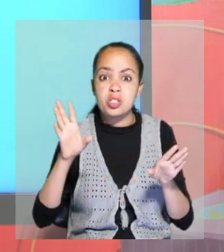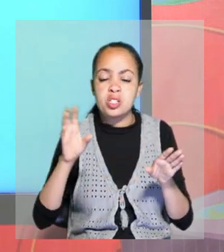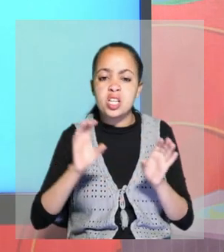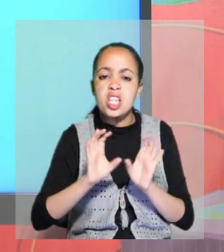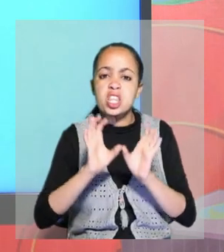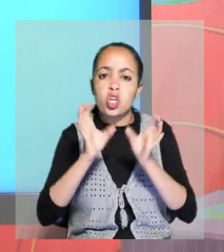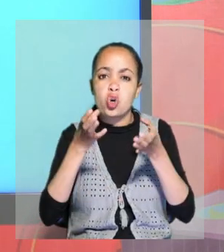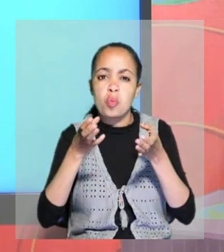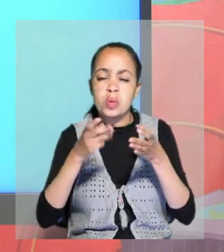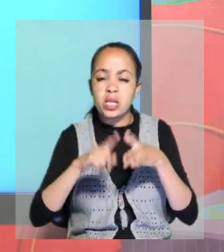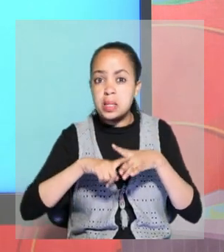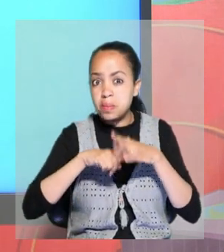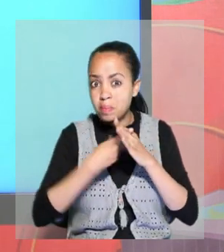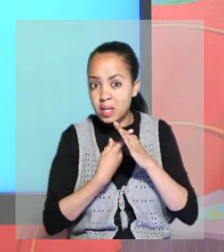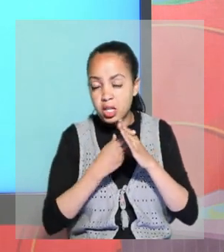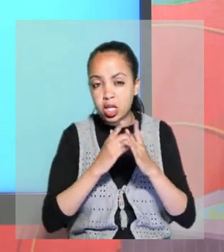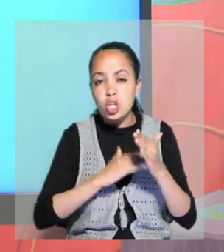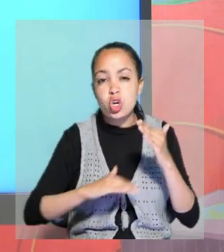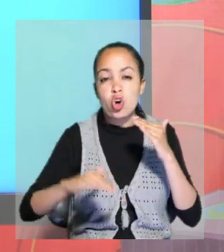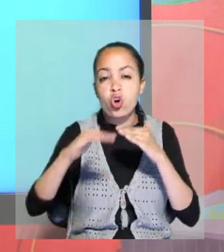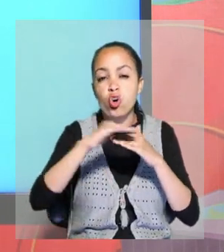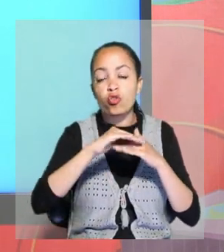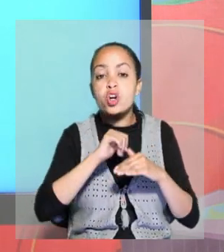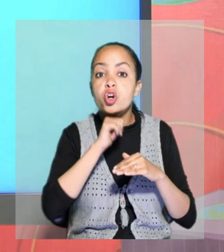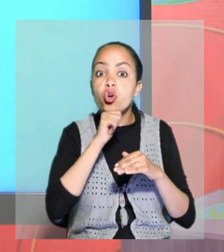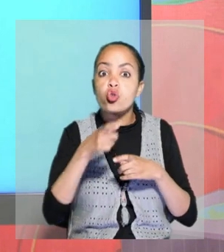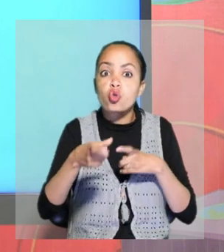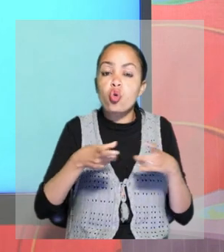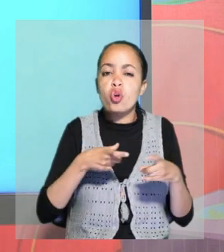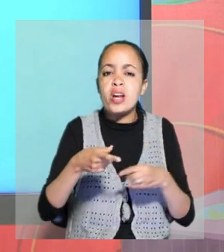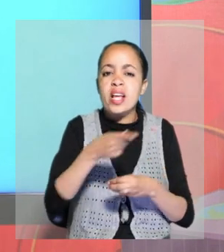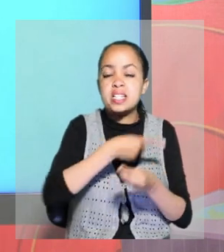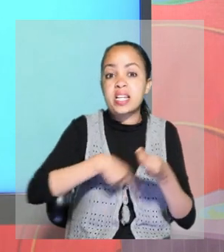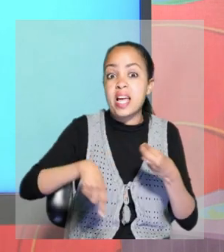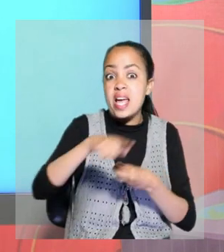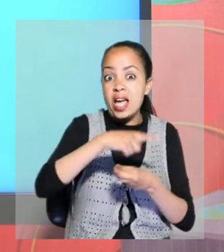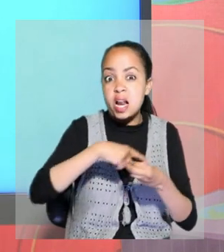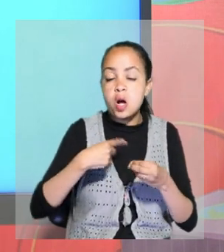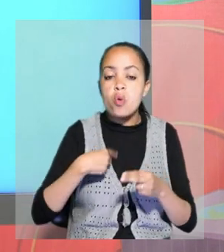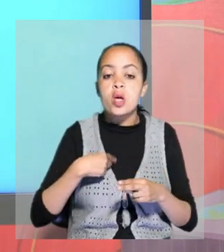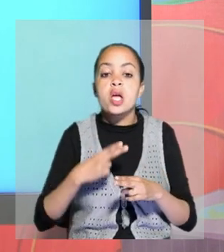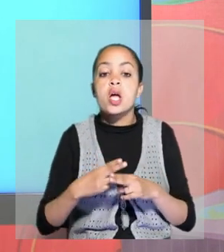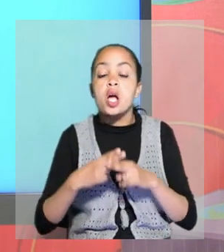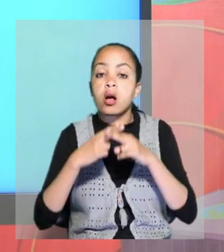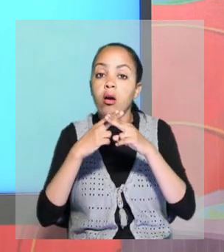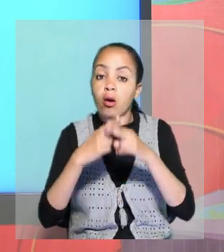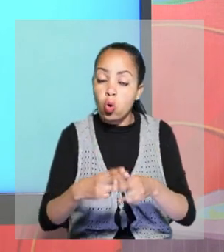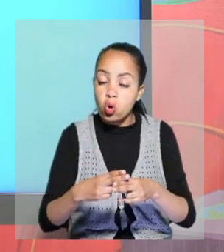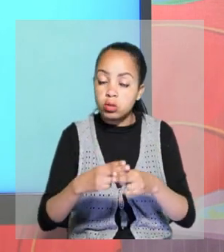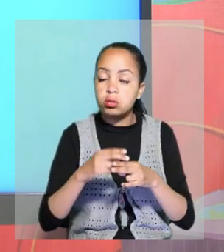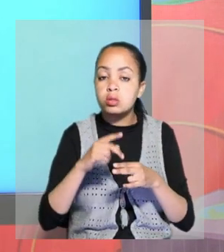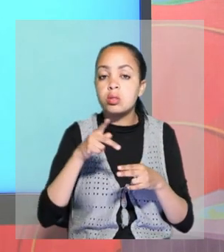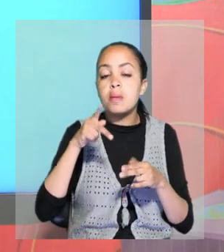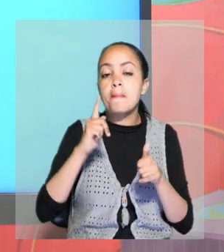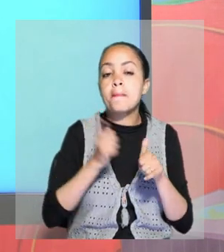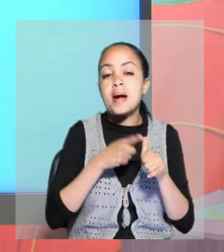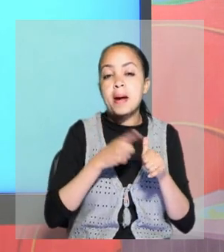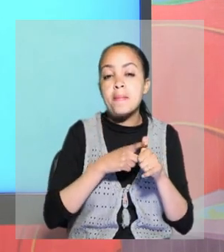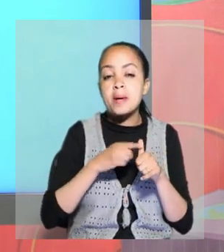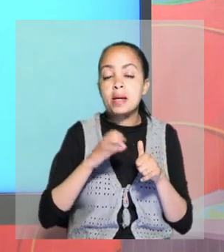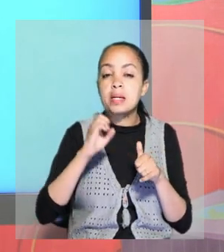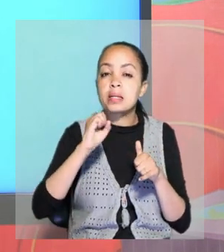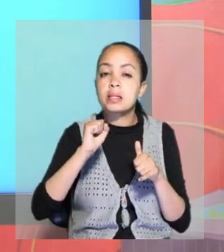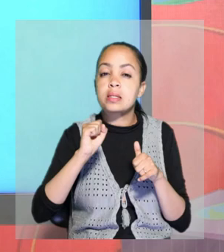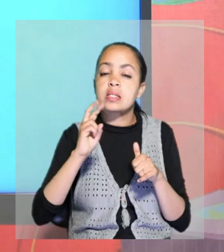A community that can be begun over an uncolonized area, we call primary succession. When we say primary